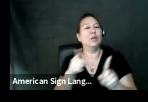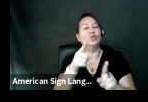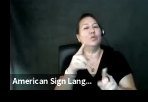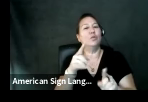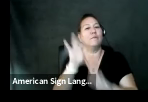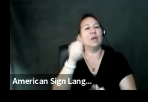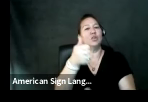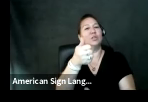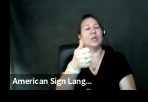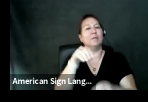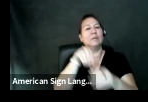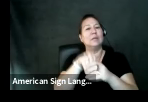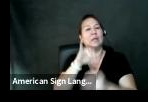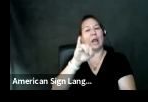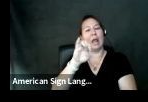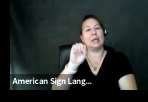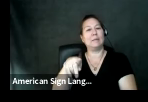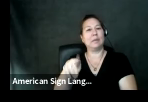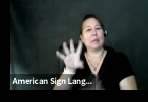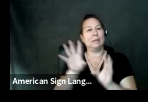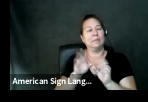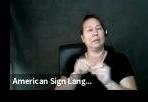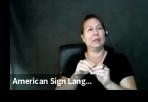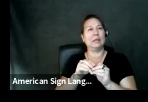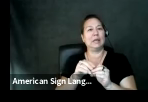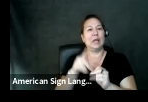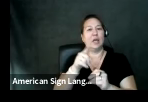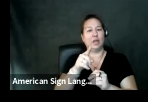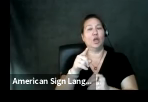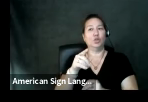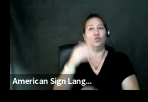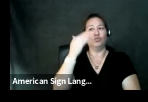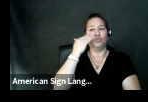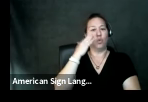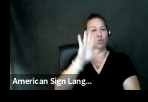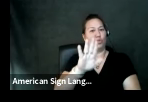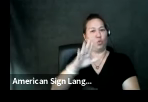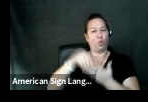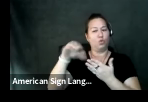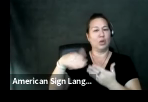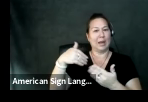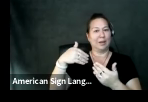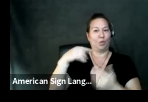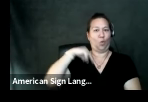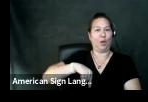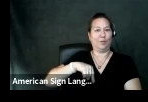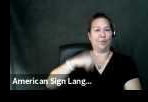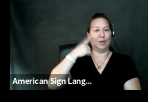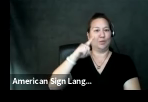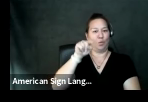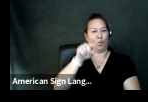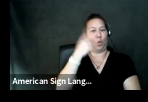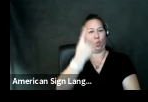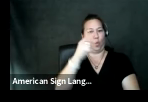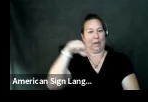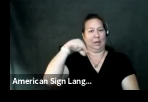meeting and you have a student that does qualify for one of these categories, I would like us to remember that we